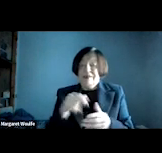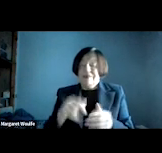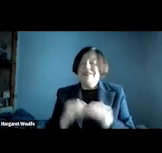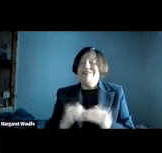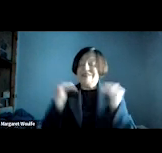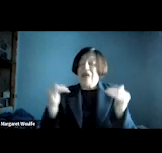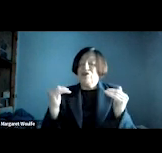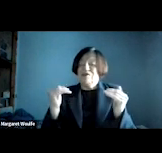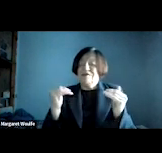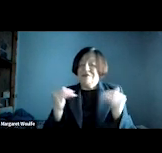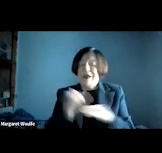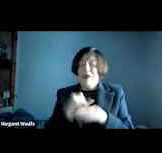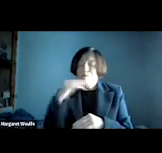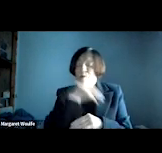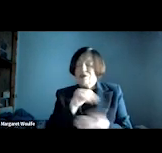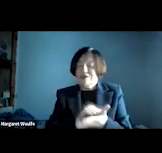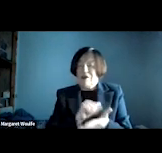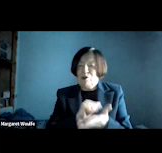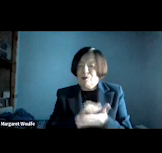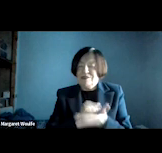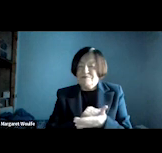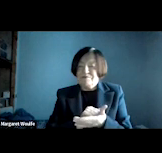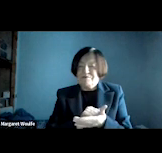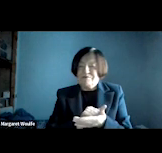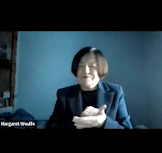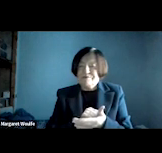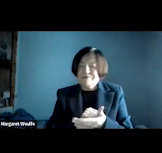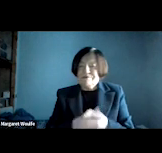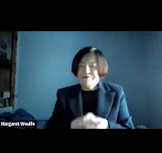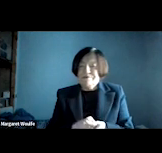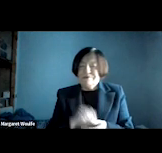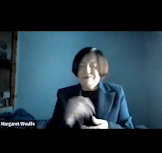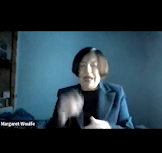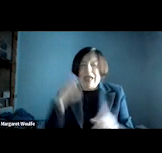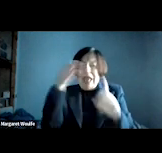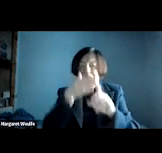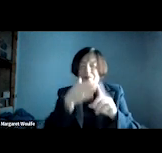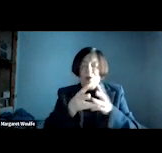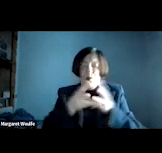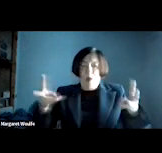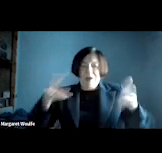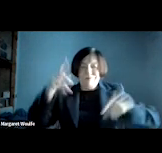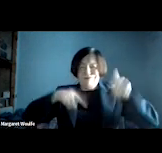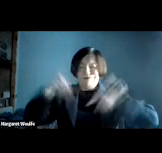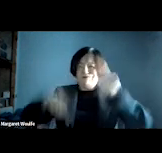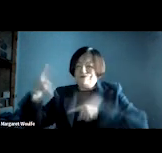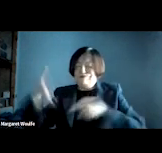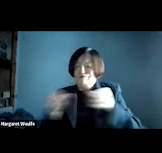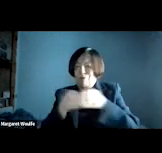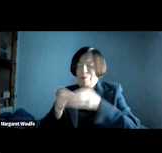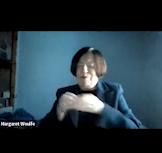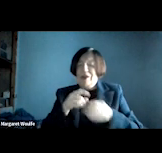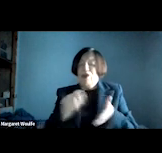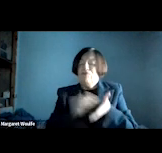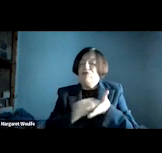standards are very important documents, and they are aimed at a wide range. Just to point out, they are